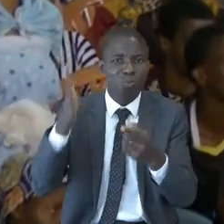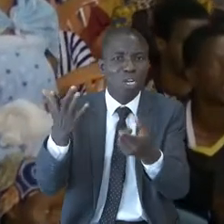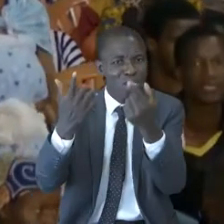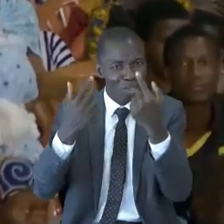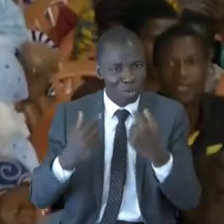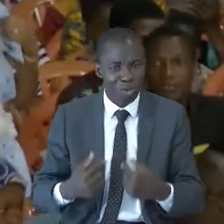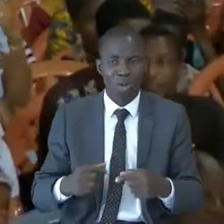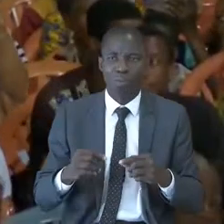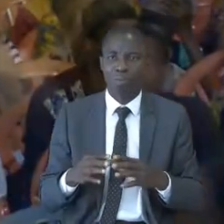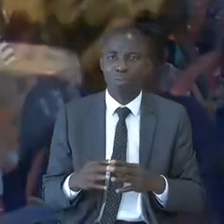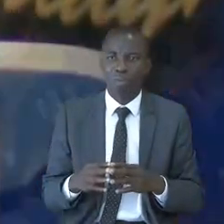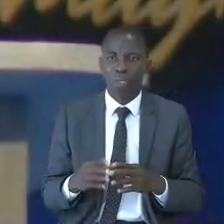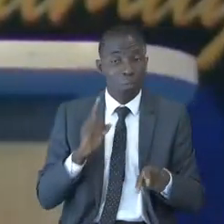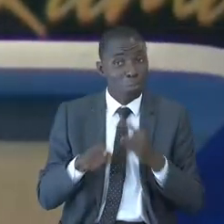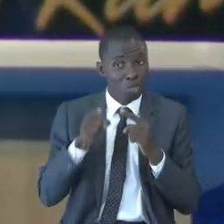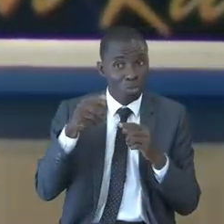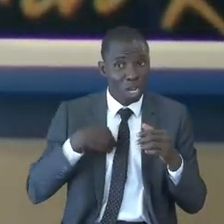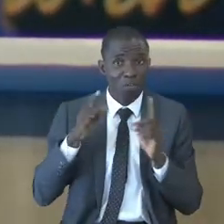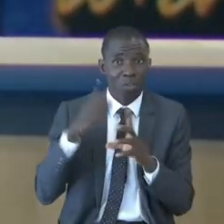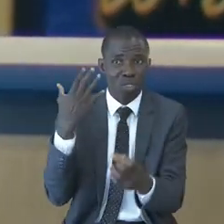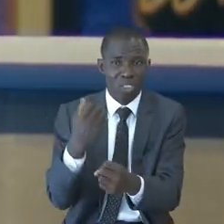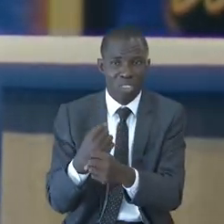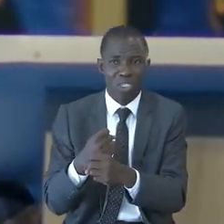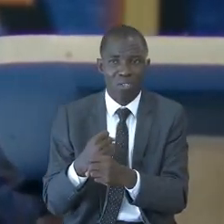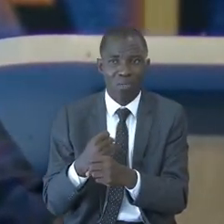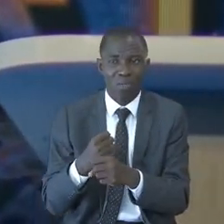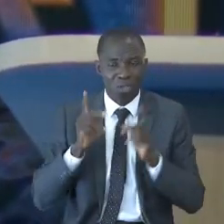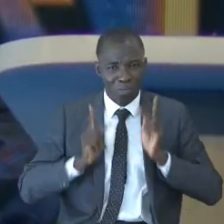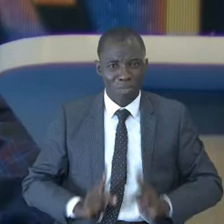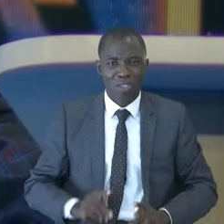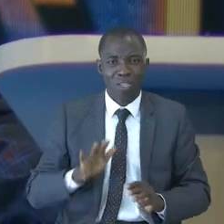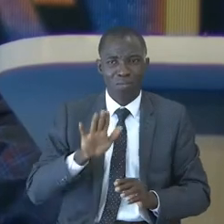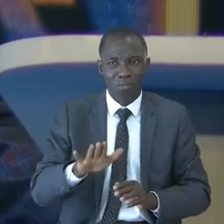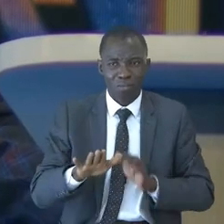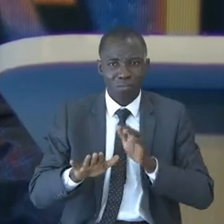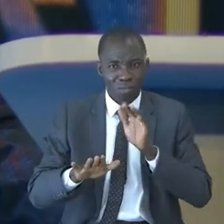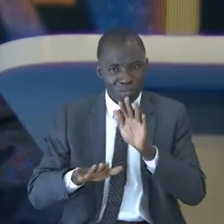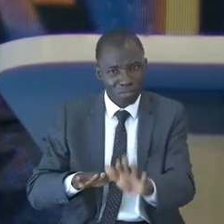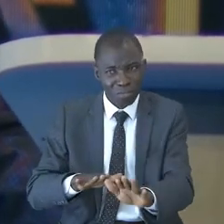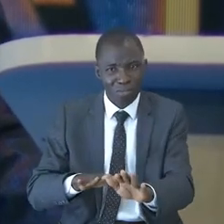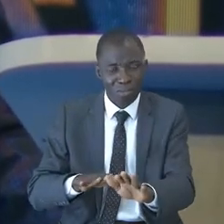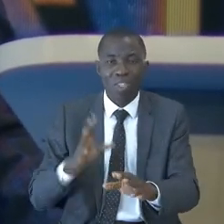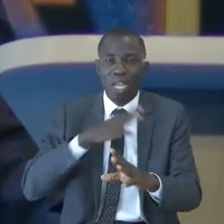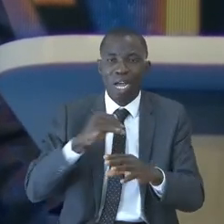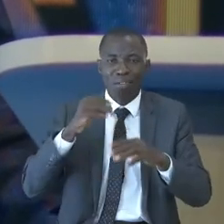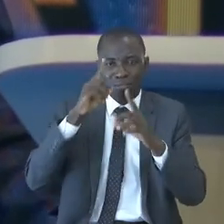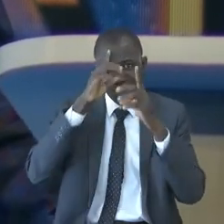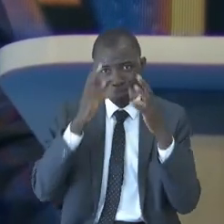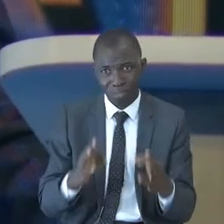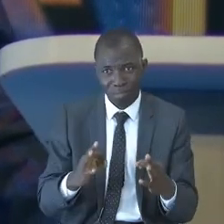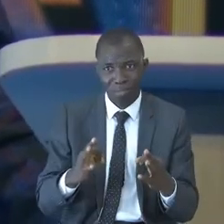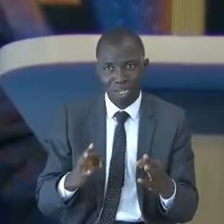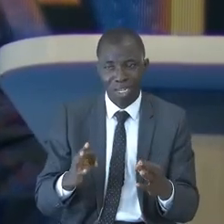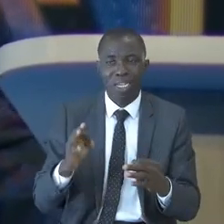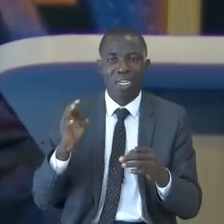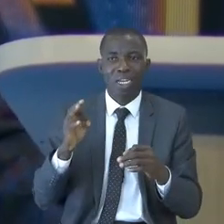come. But you have to take a personal step and make up your mind and